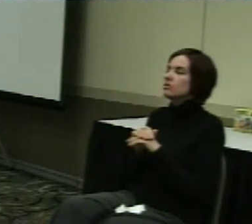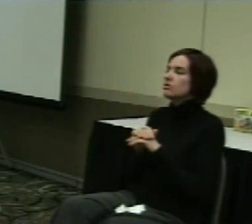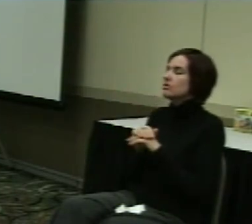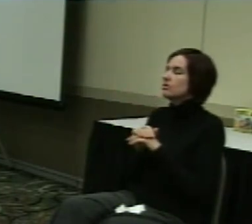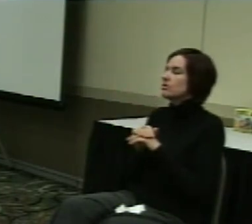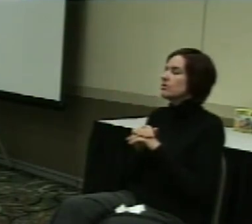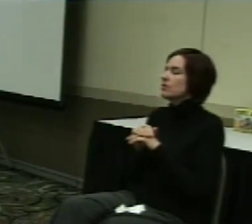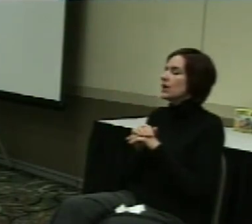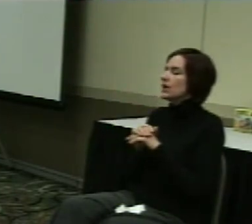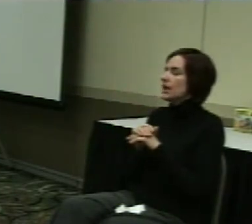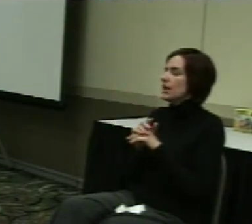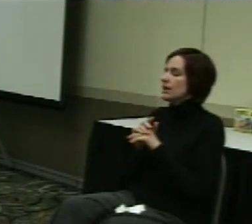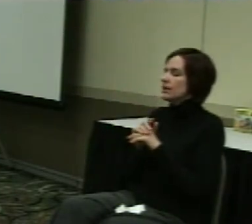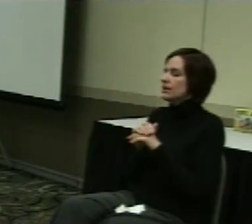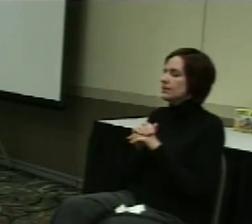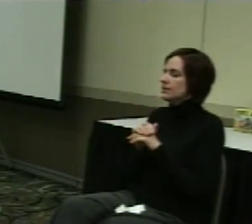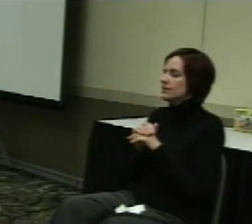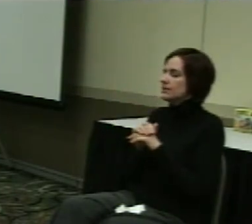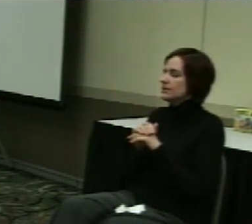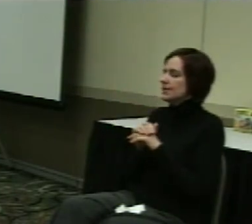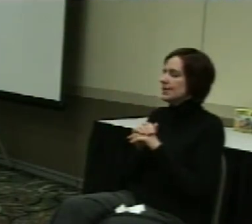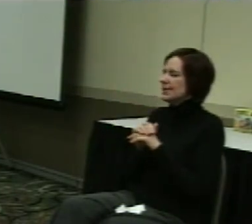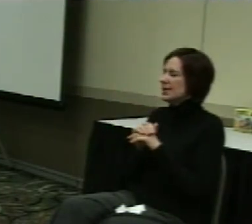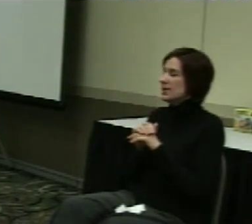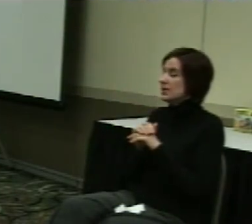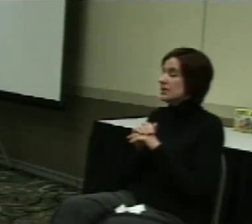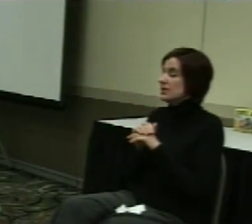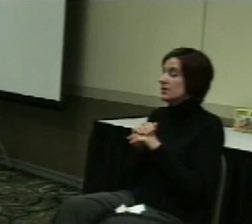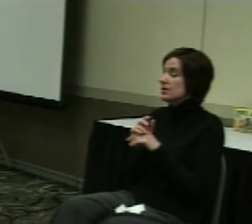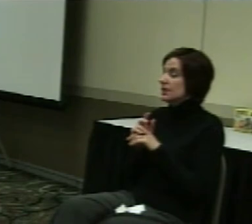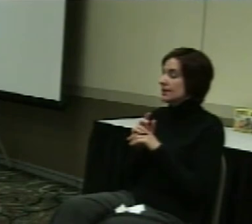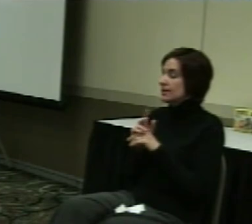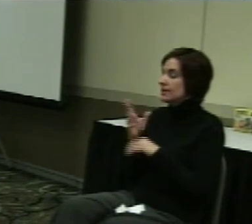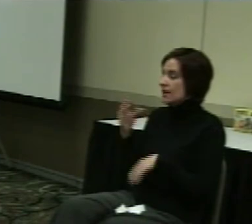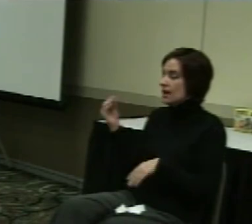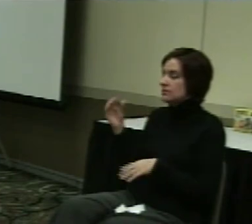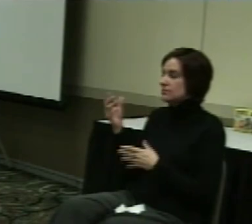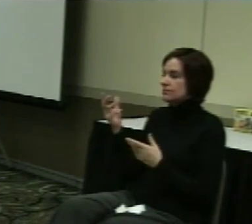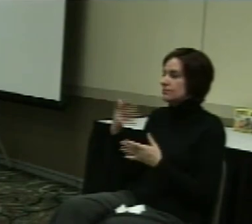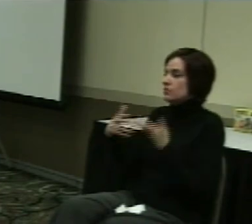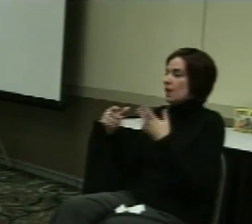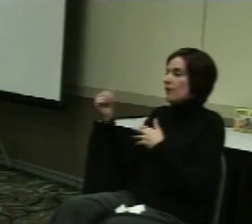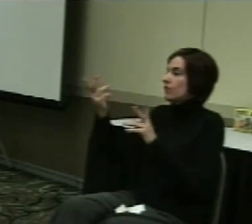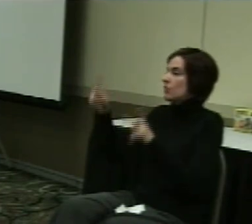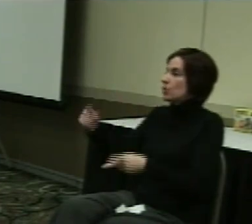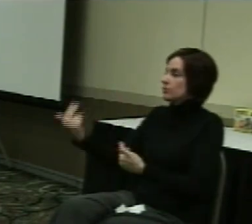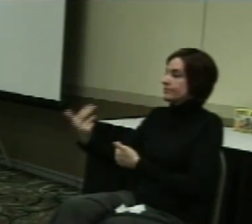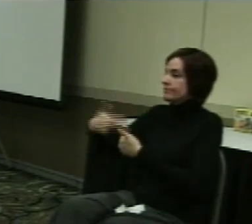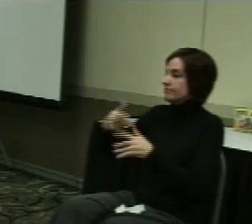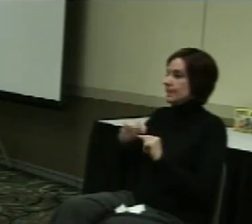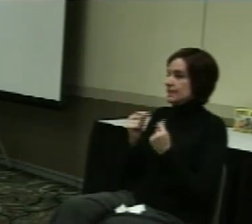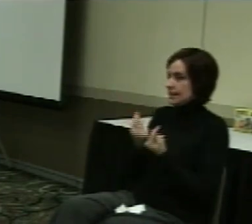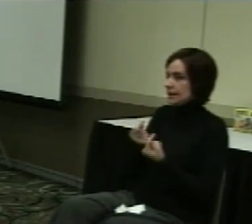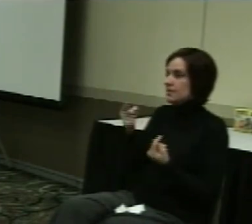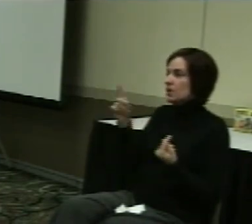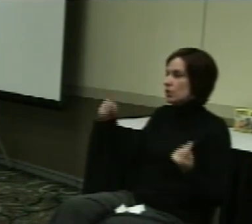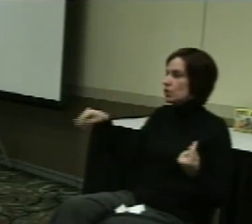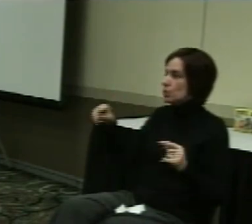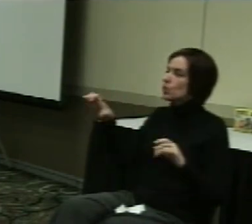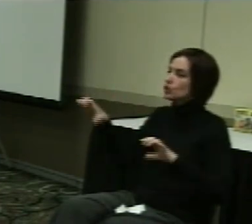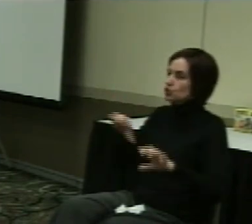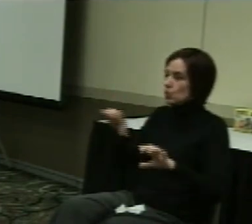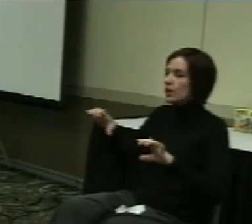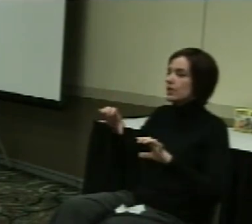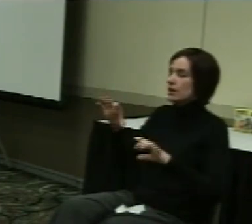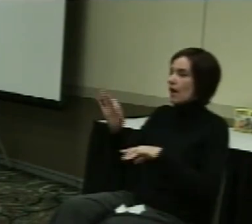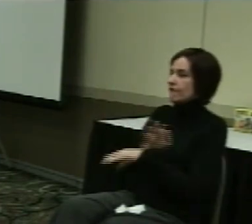is, you know, another member of the team, you're conducting a functional assessment and